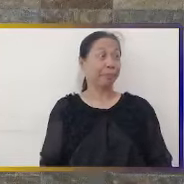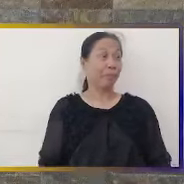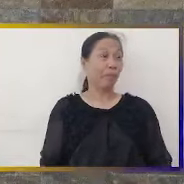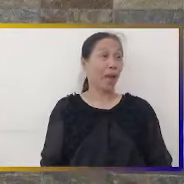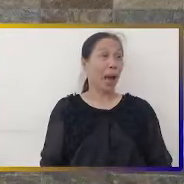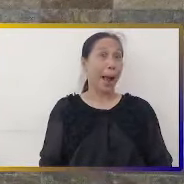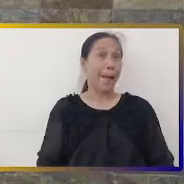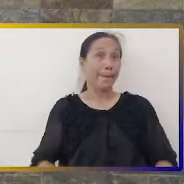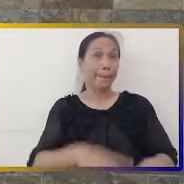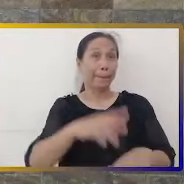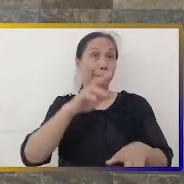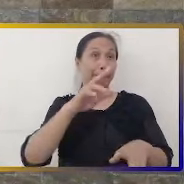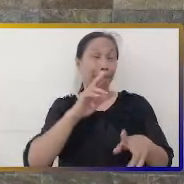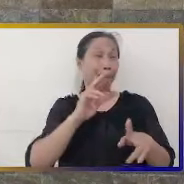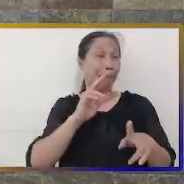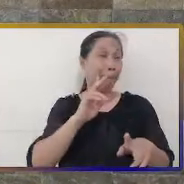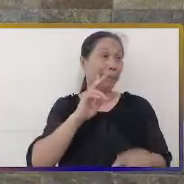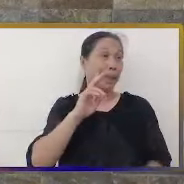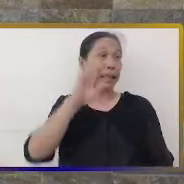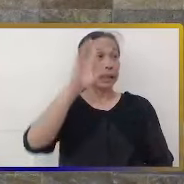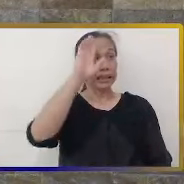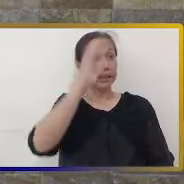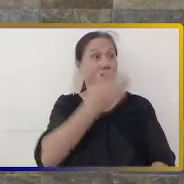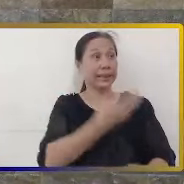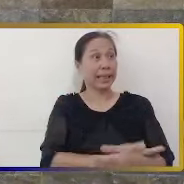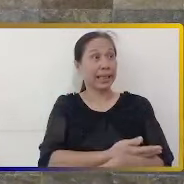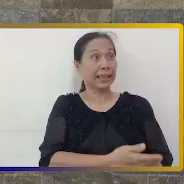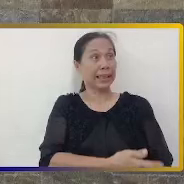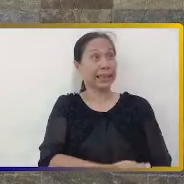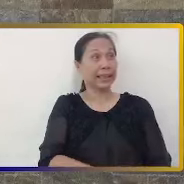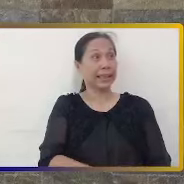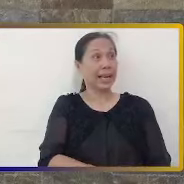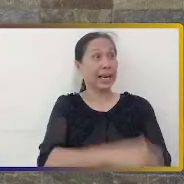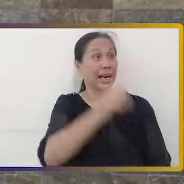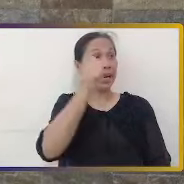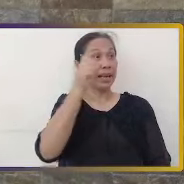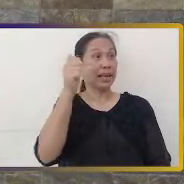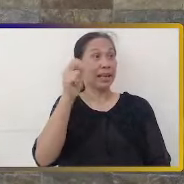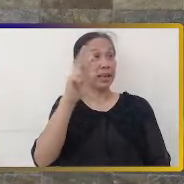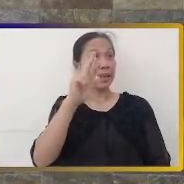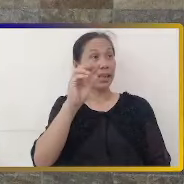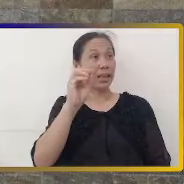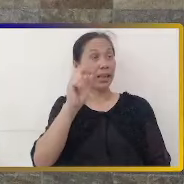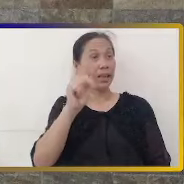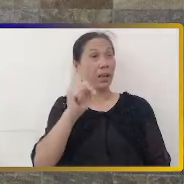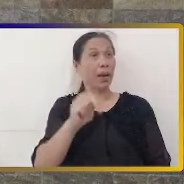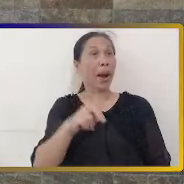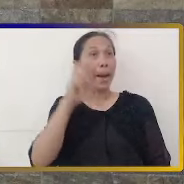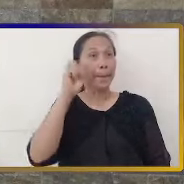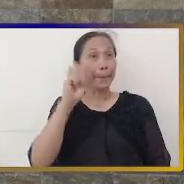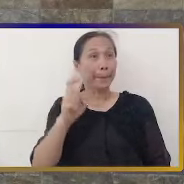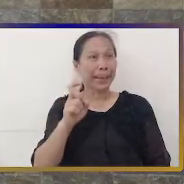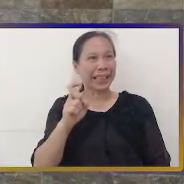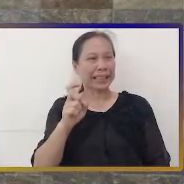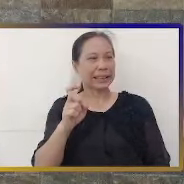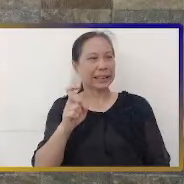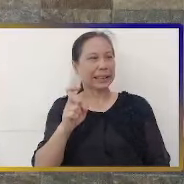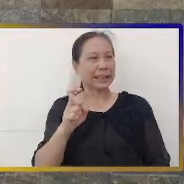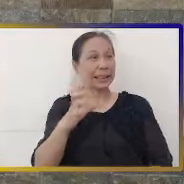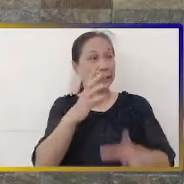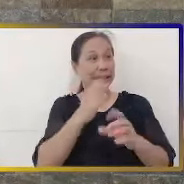among the sons of Aaron that offered the blood of the peace offerings and the fat shall have the right shoulder for his